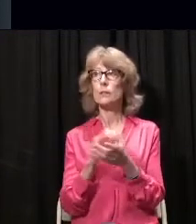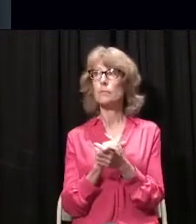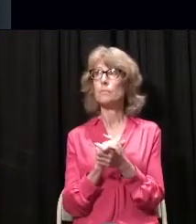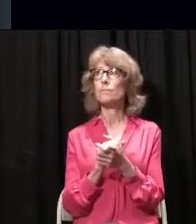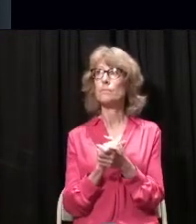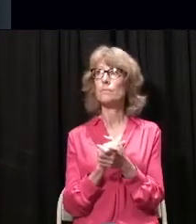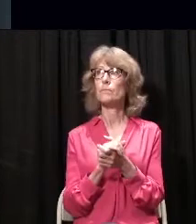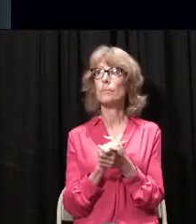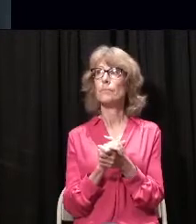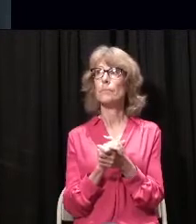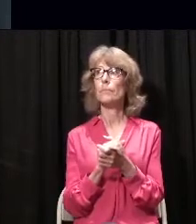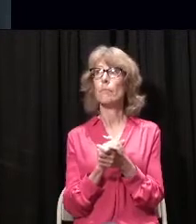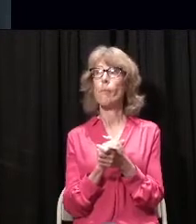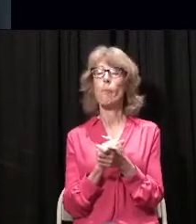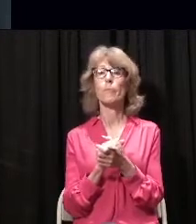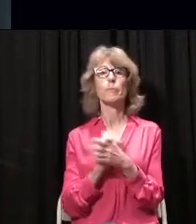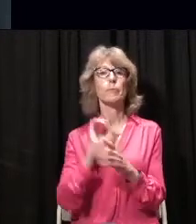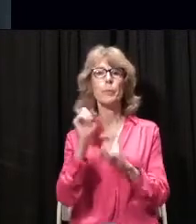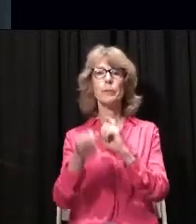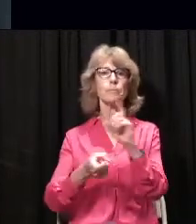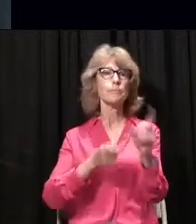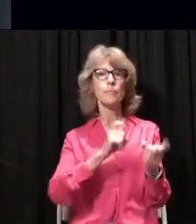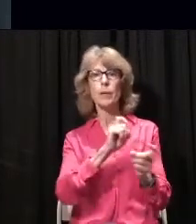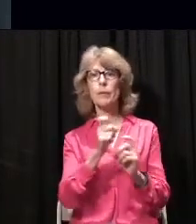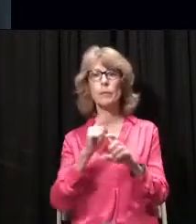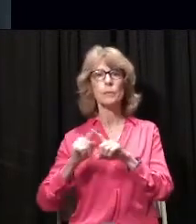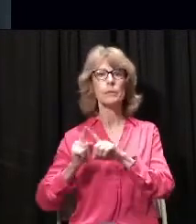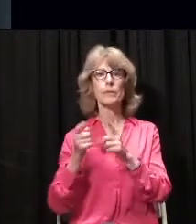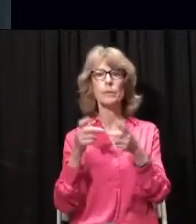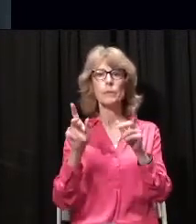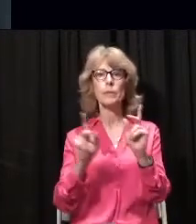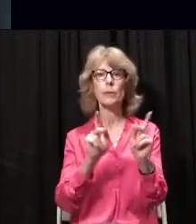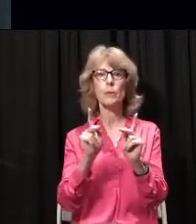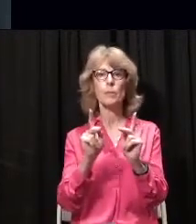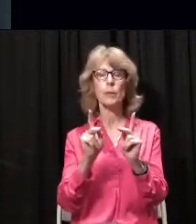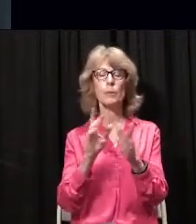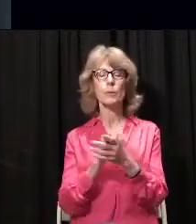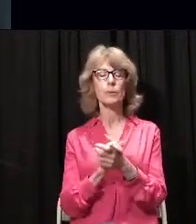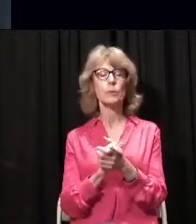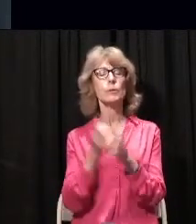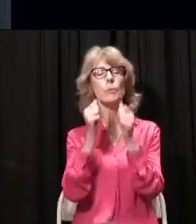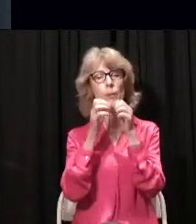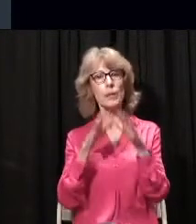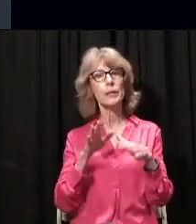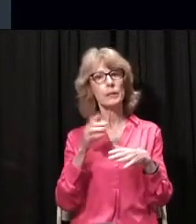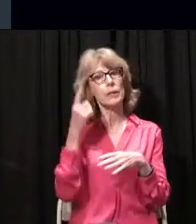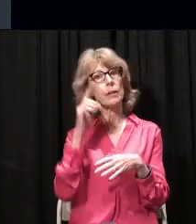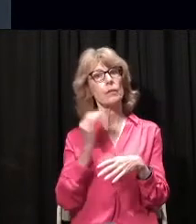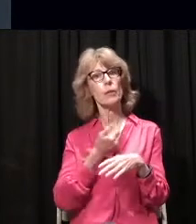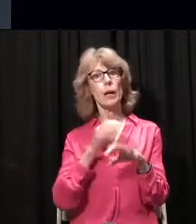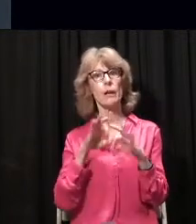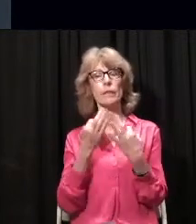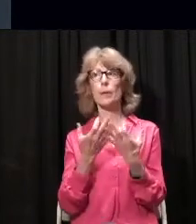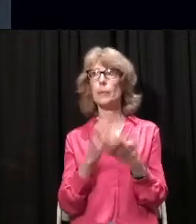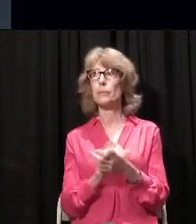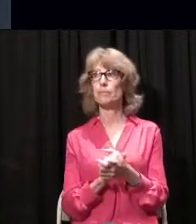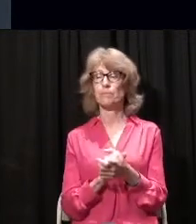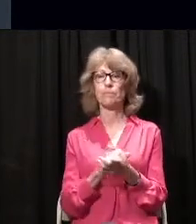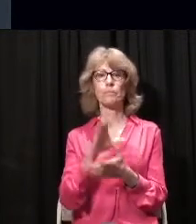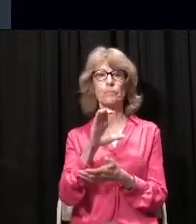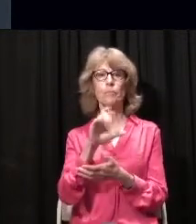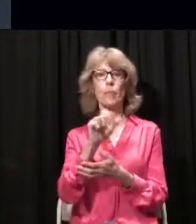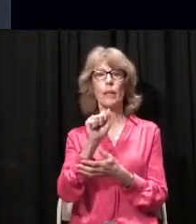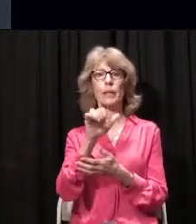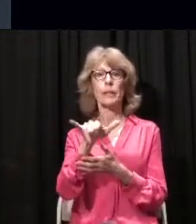week, hearing those Bible lessons, and they've been a big, big blessing to us. Clay Hart and the International Ministry, they've been doing a lot as well. There's actually quite